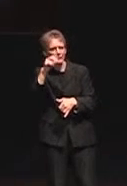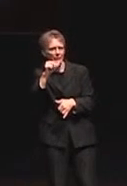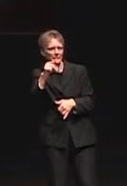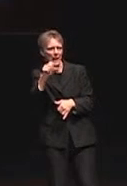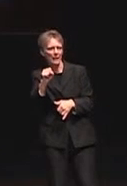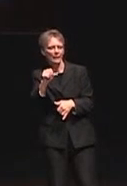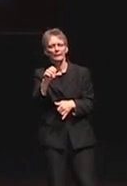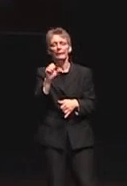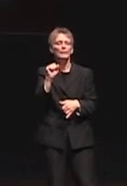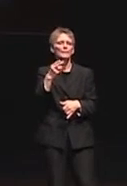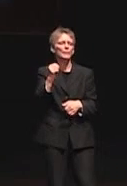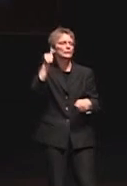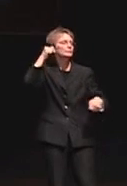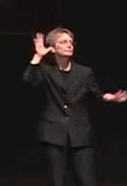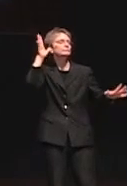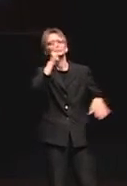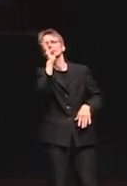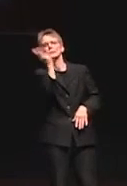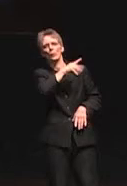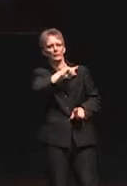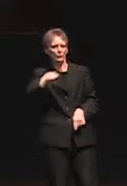anyway. And so this is what happened to her.